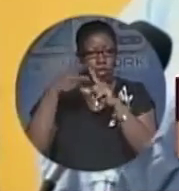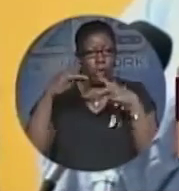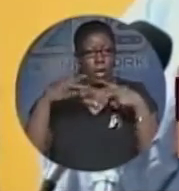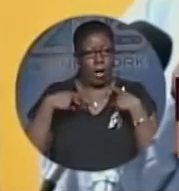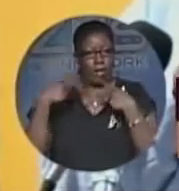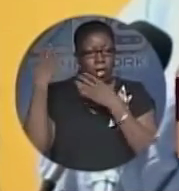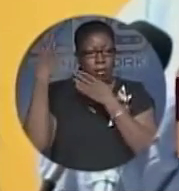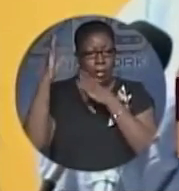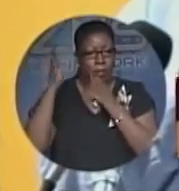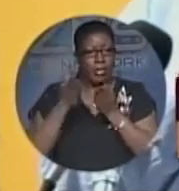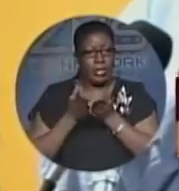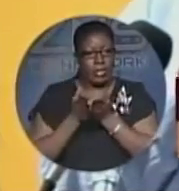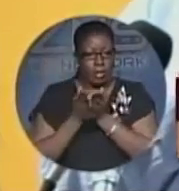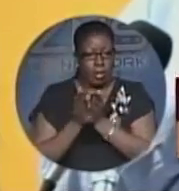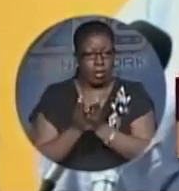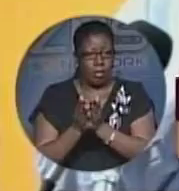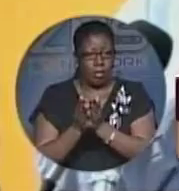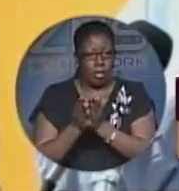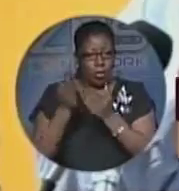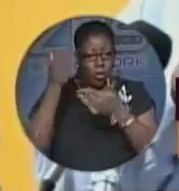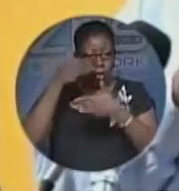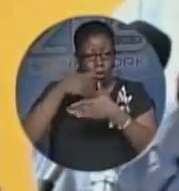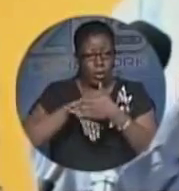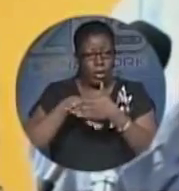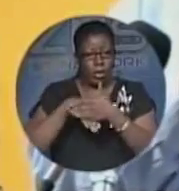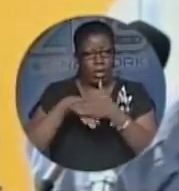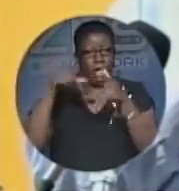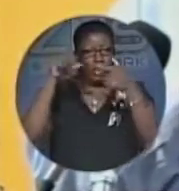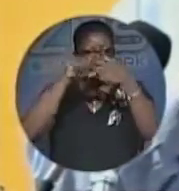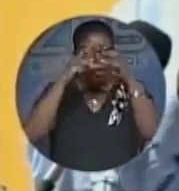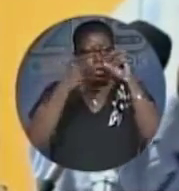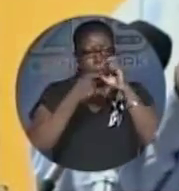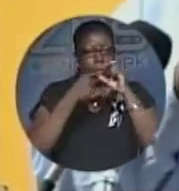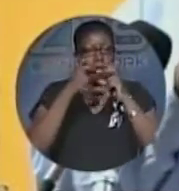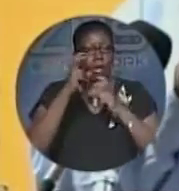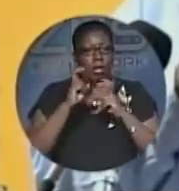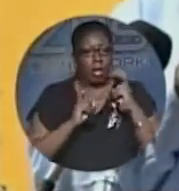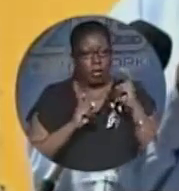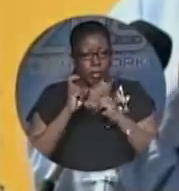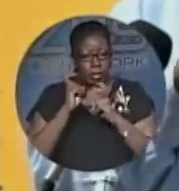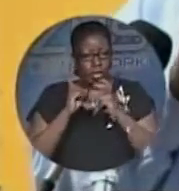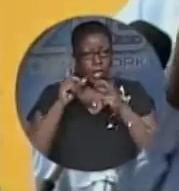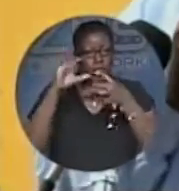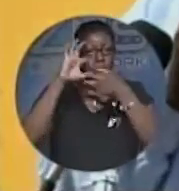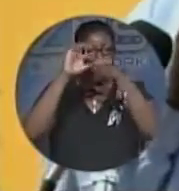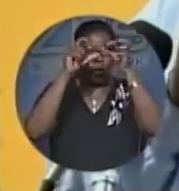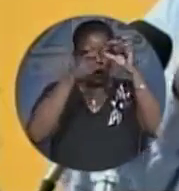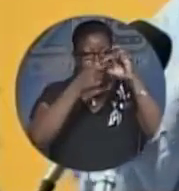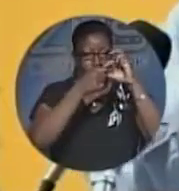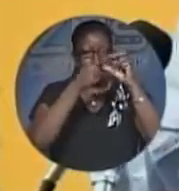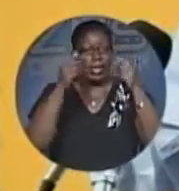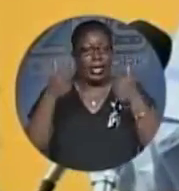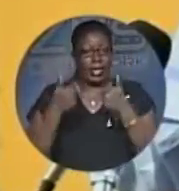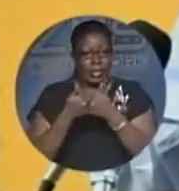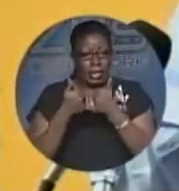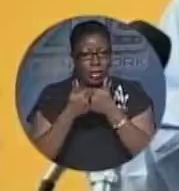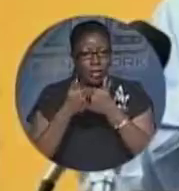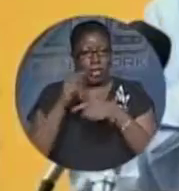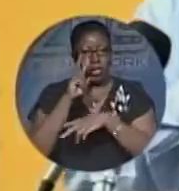to re-enter into the Olympic competition in this Olympic Games and definitely in the Olympic Games